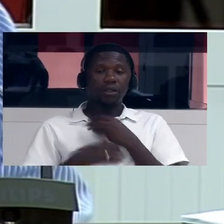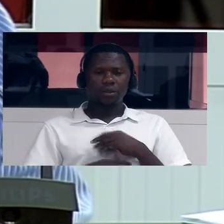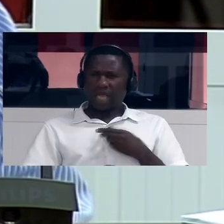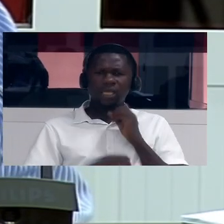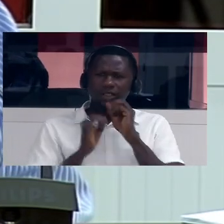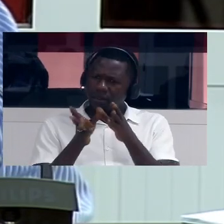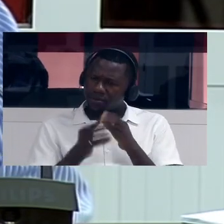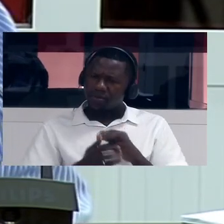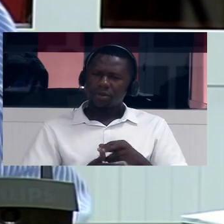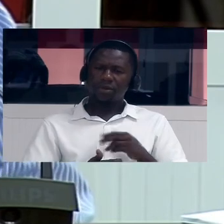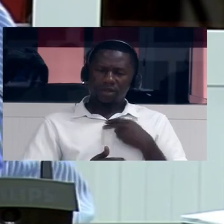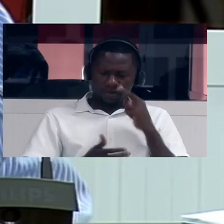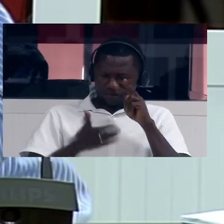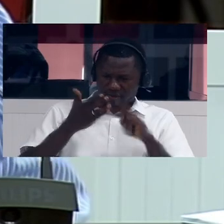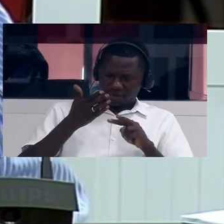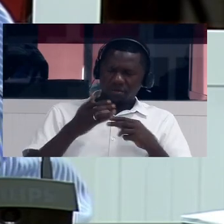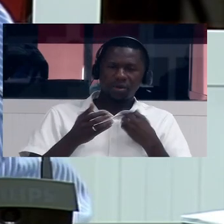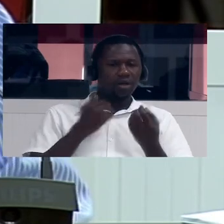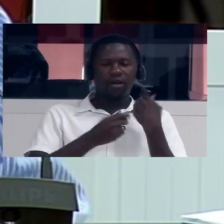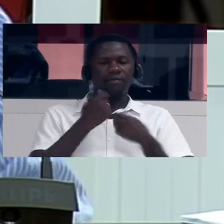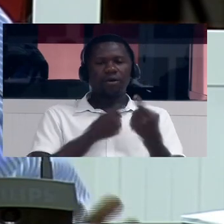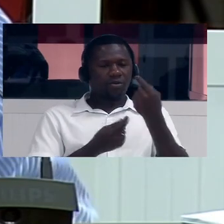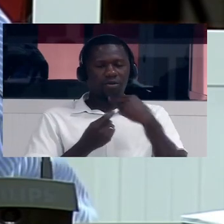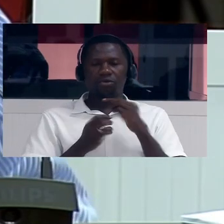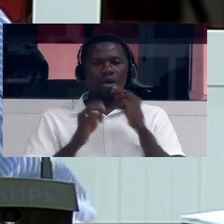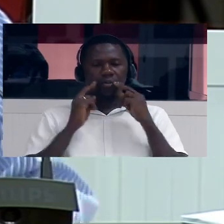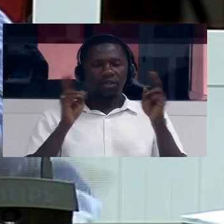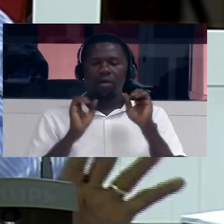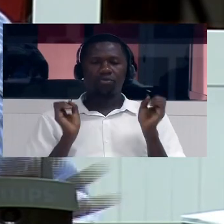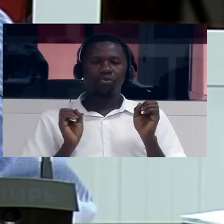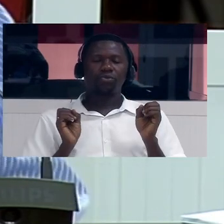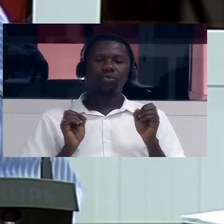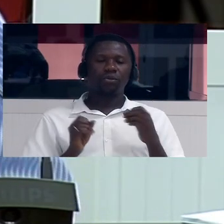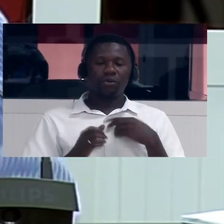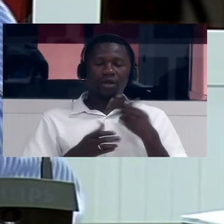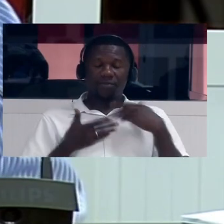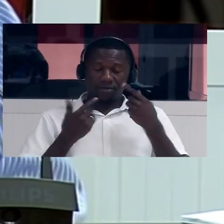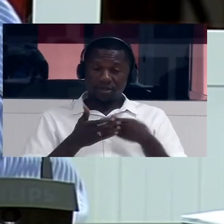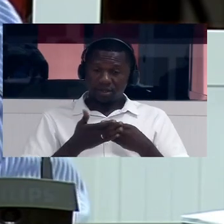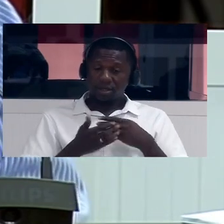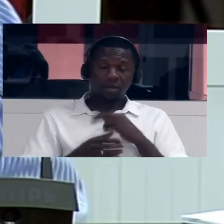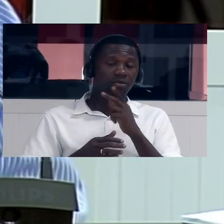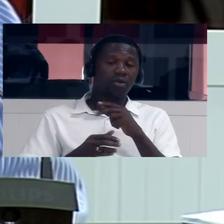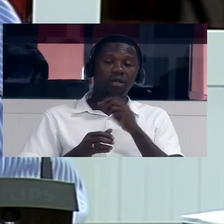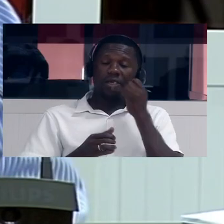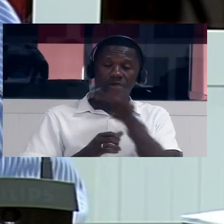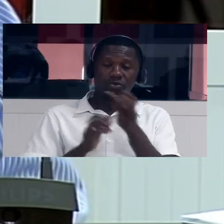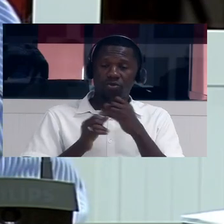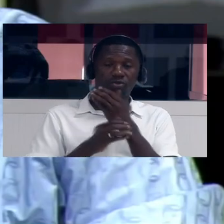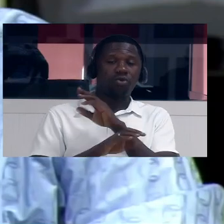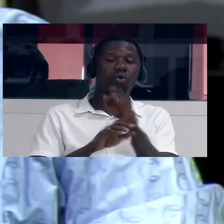observed. But he didn't come back with me with a message. So, but as far as I was concerned, that matter was over. But